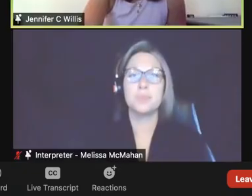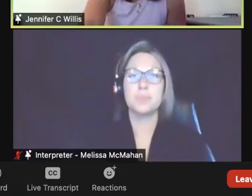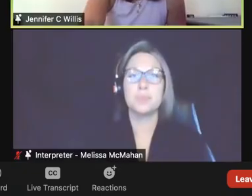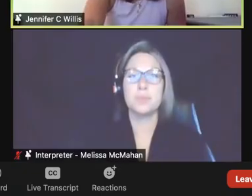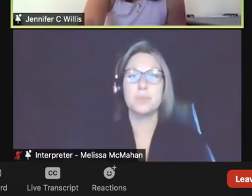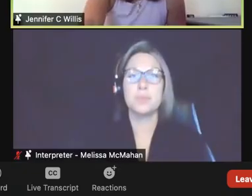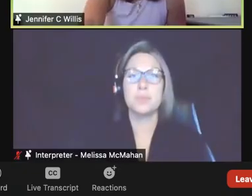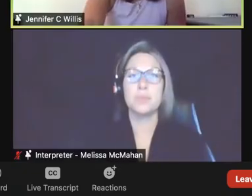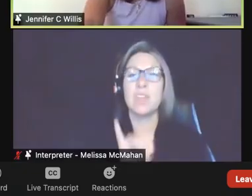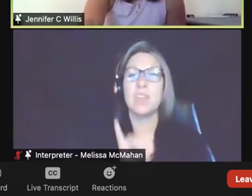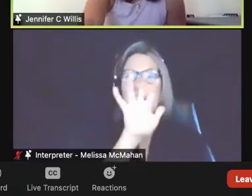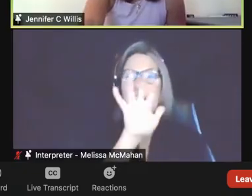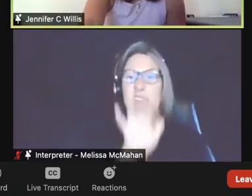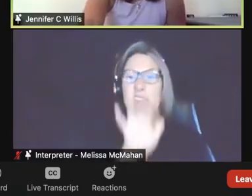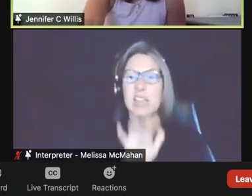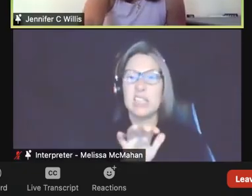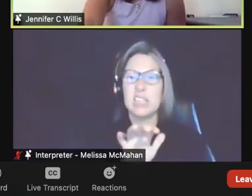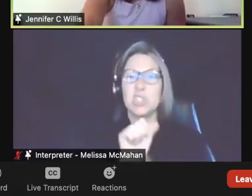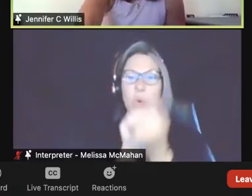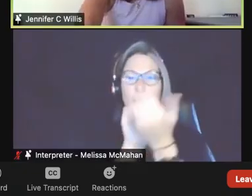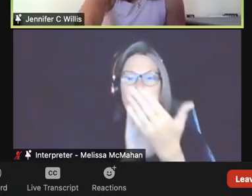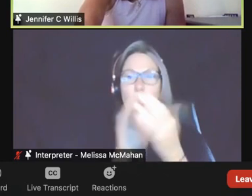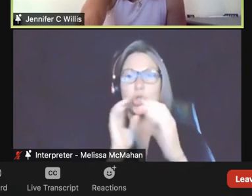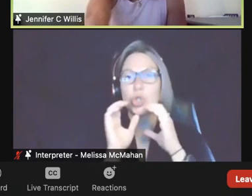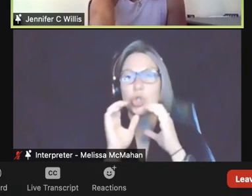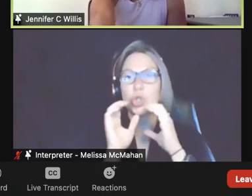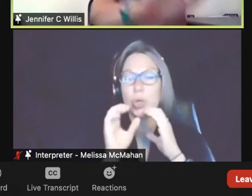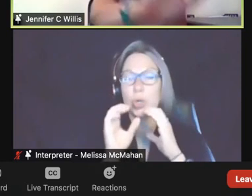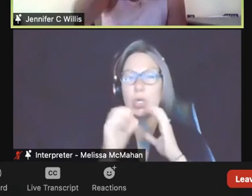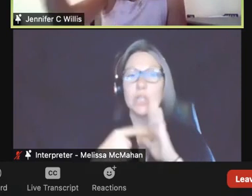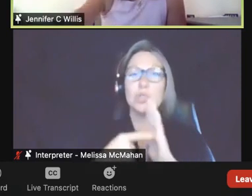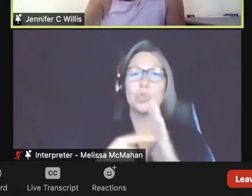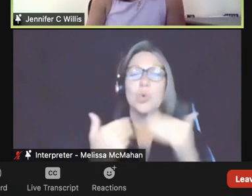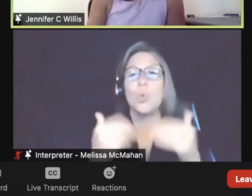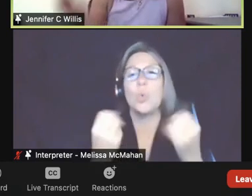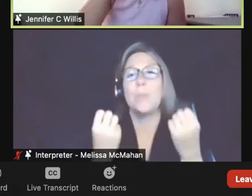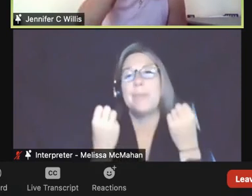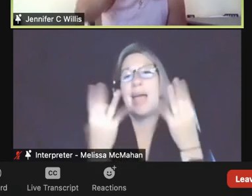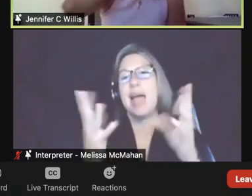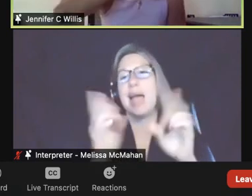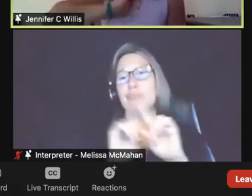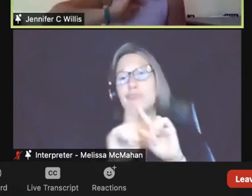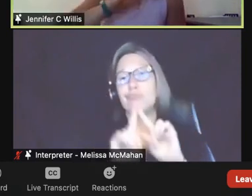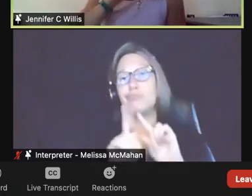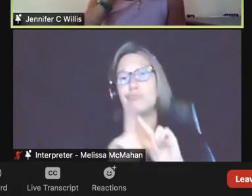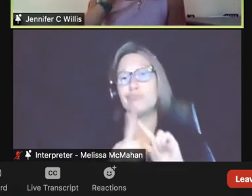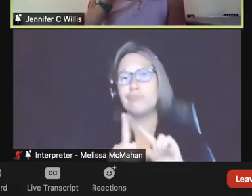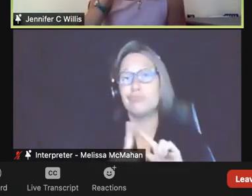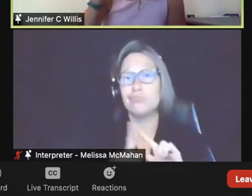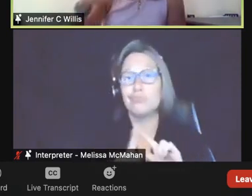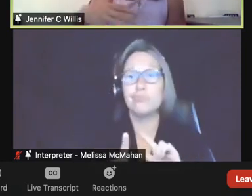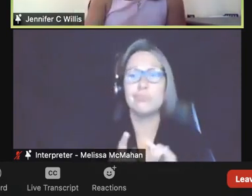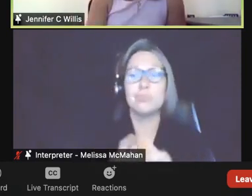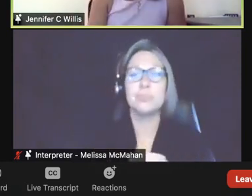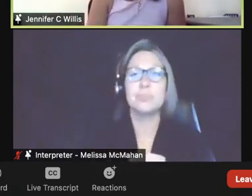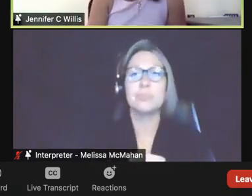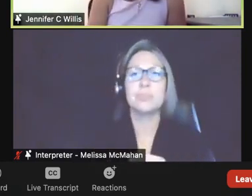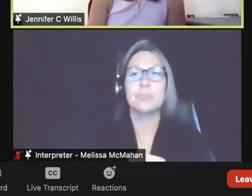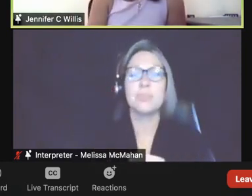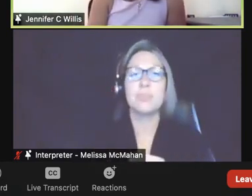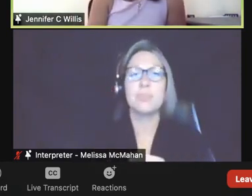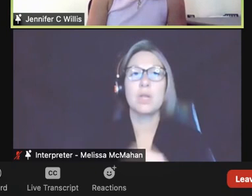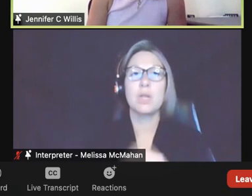These were just your approaches to communication, and showing that there are many different approaches to, you know,